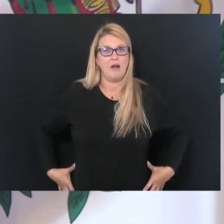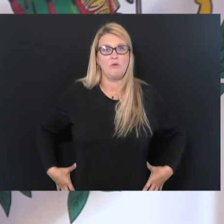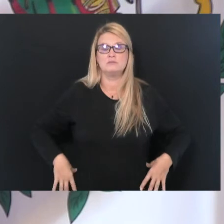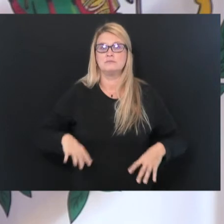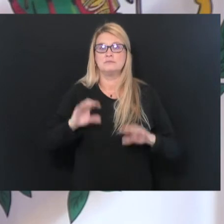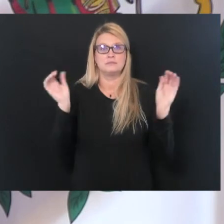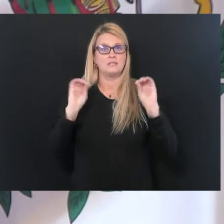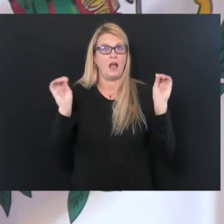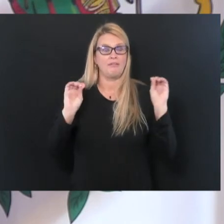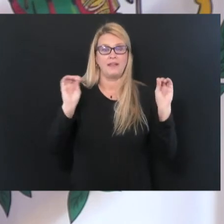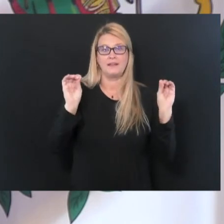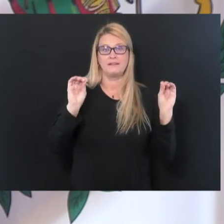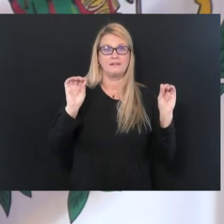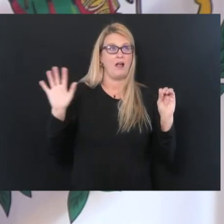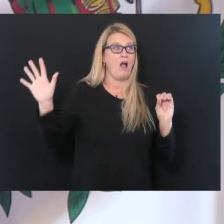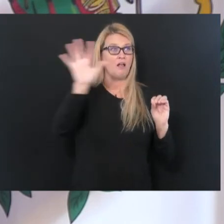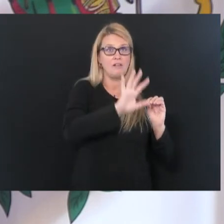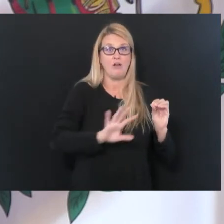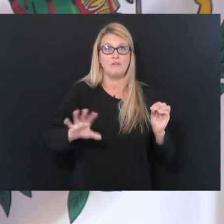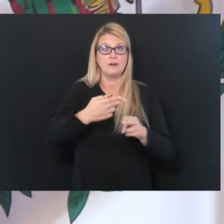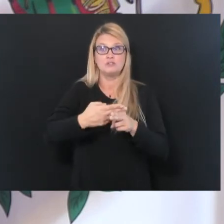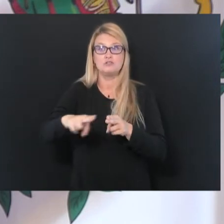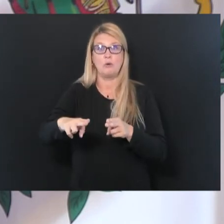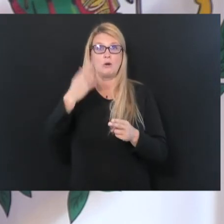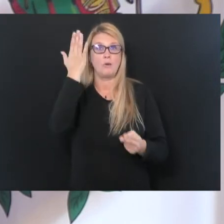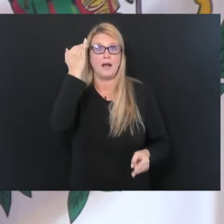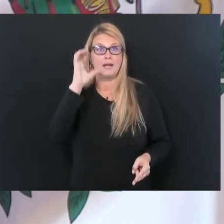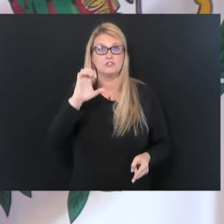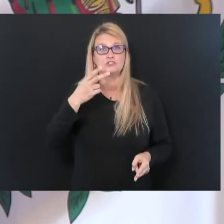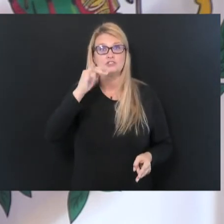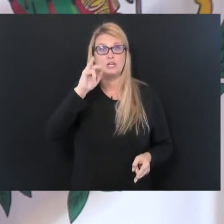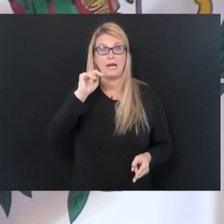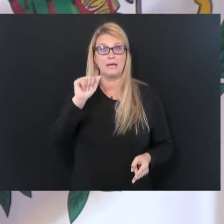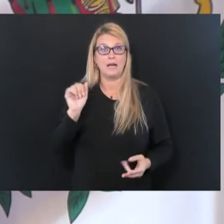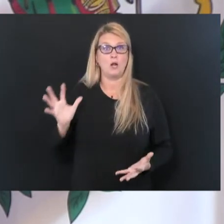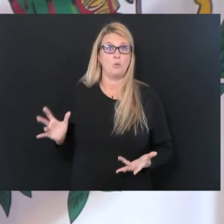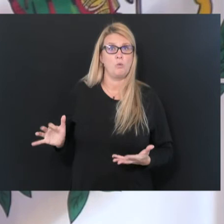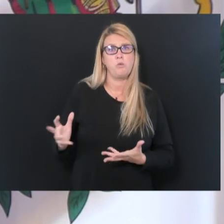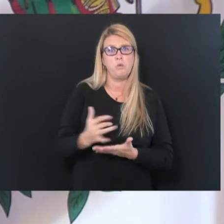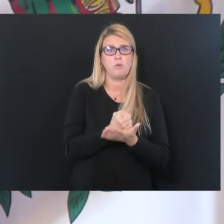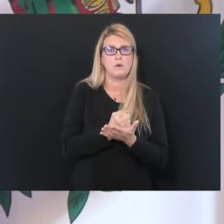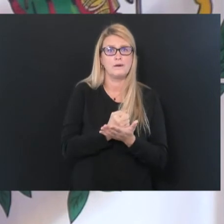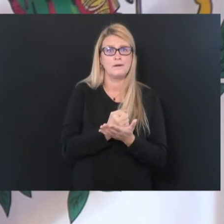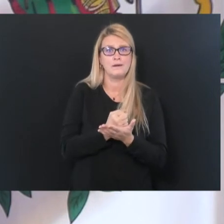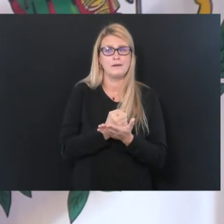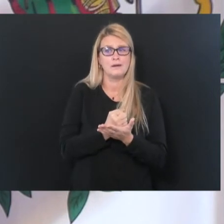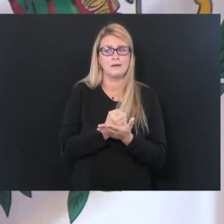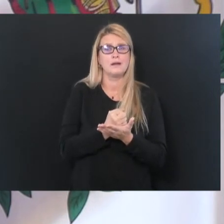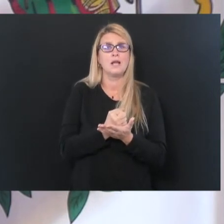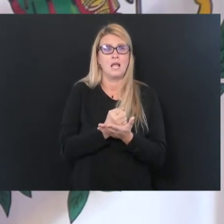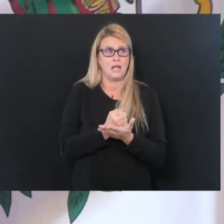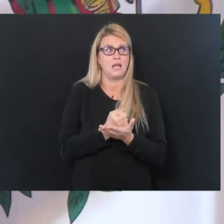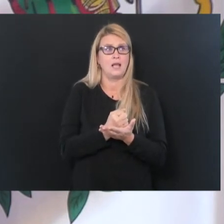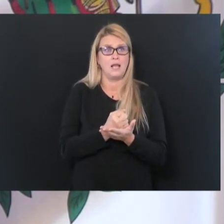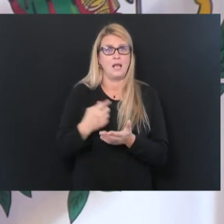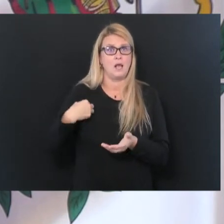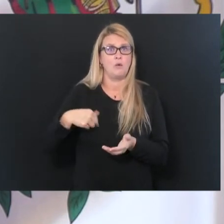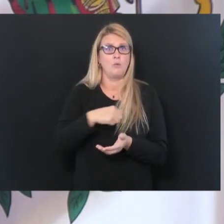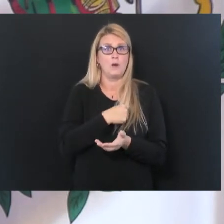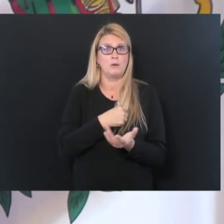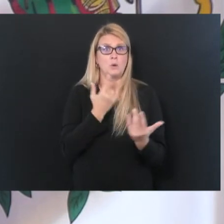that across this land, because China gobbled it up. And basically, we were